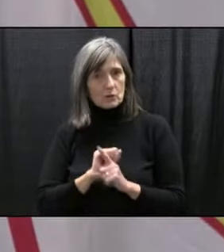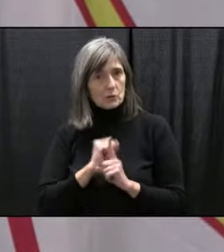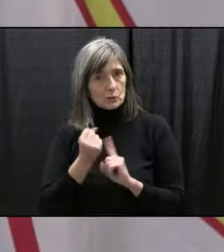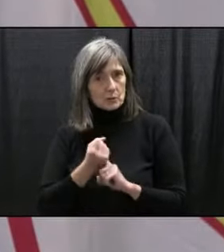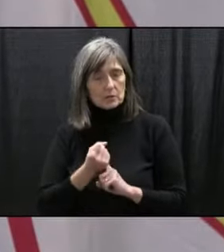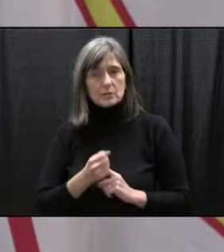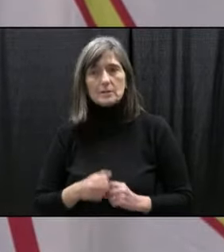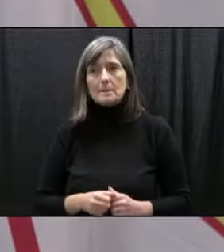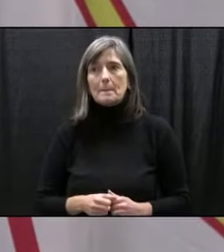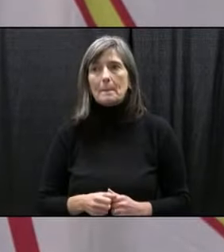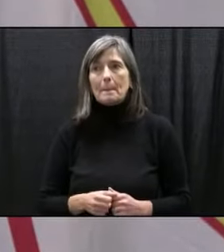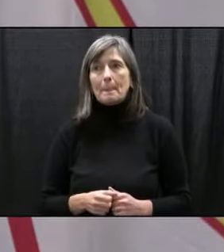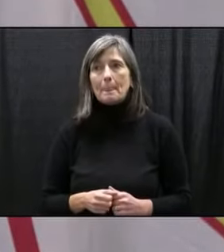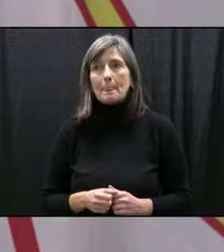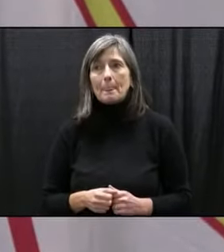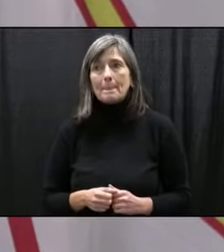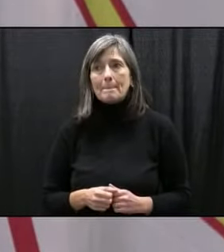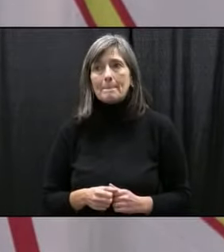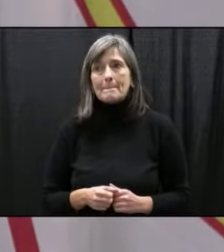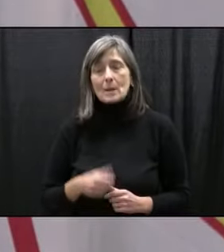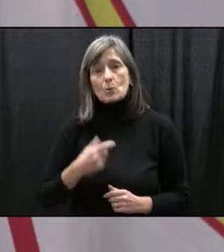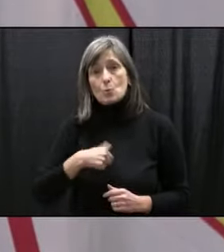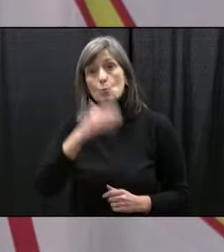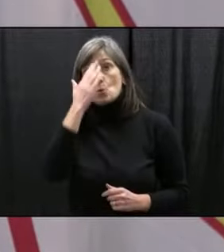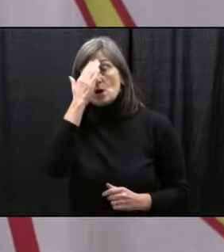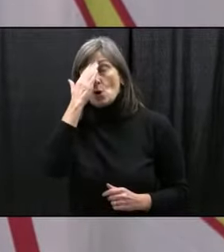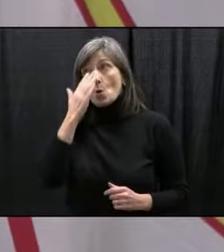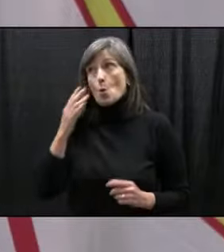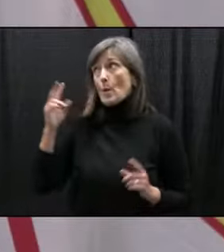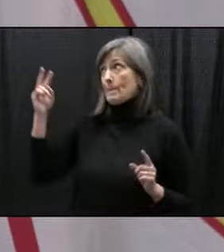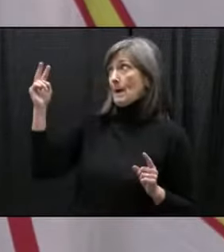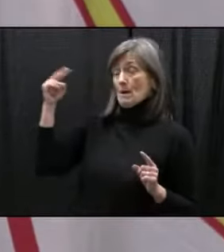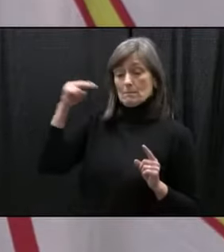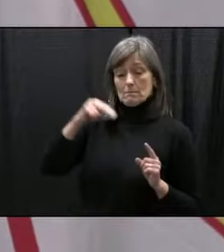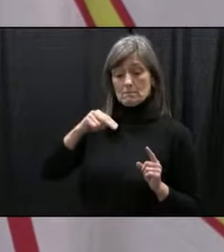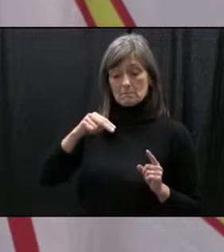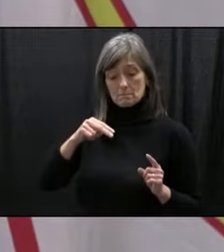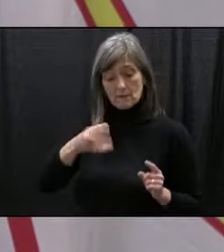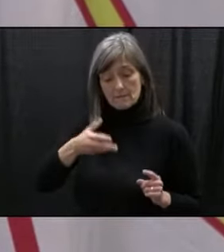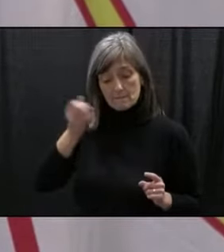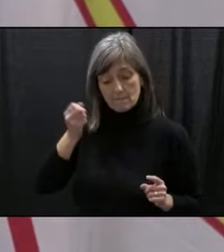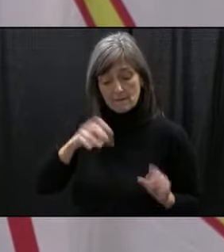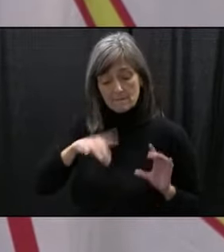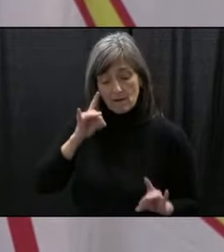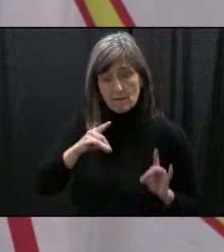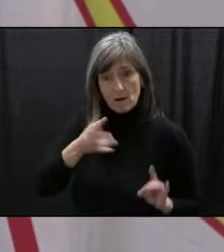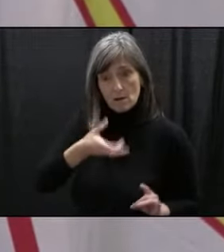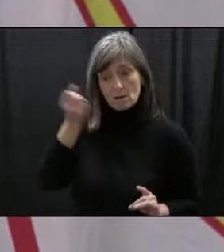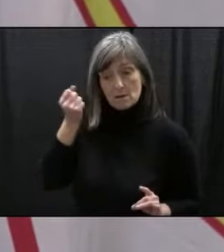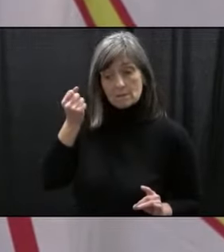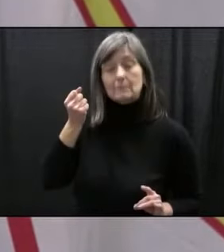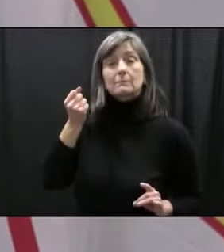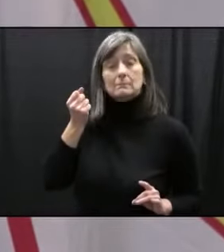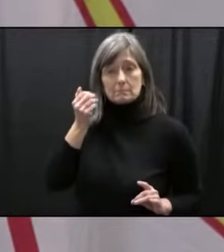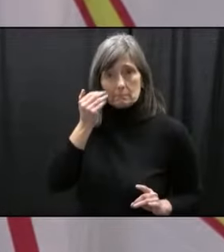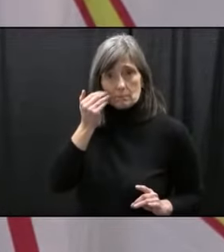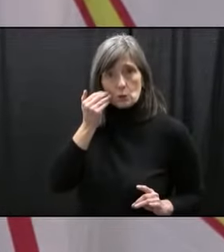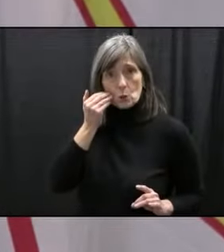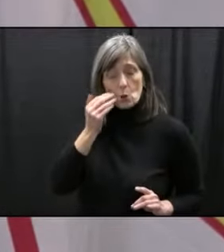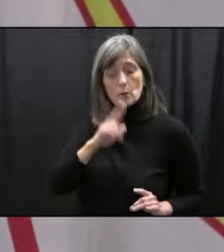Thankfully, with what we know has been accessed, the personal health information that is available